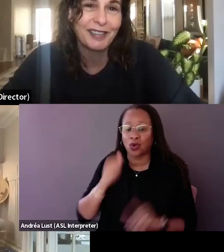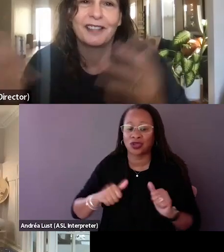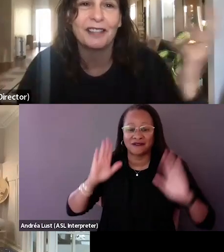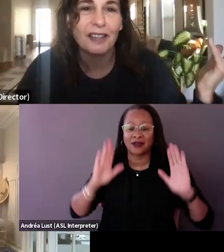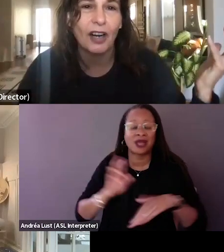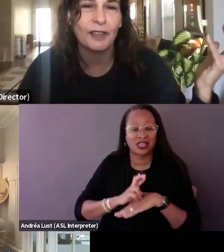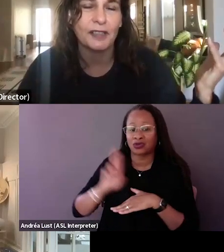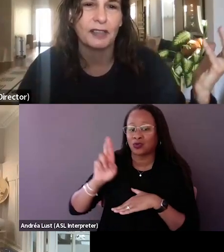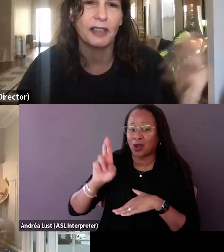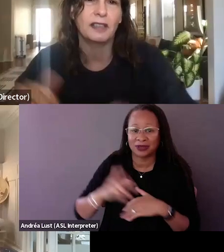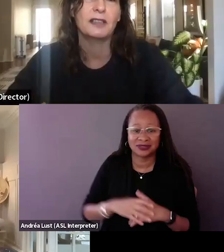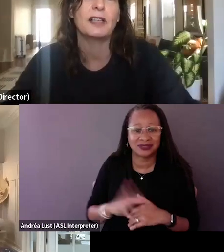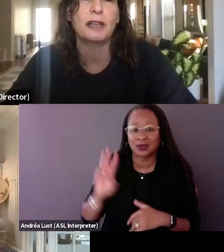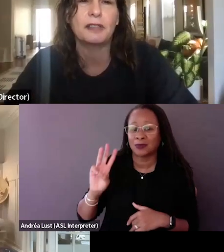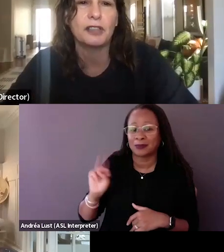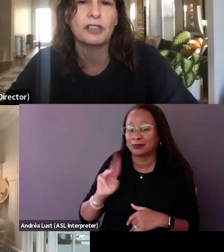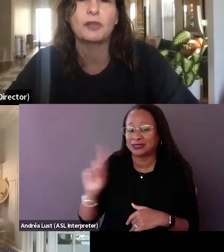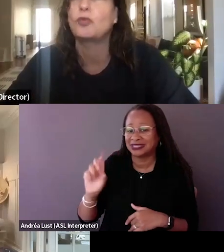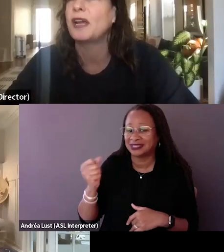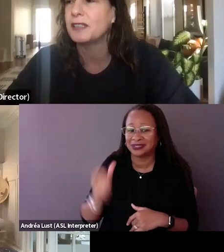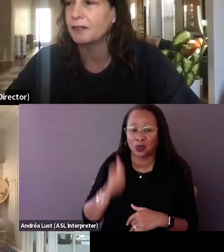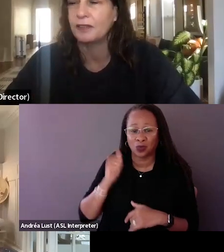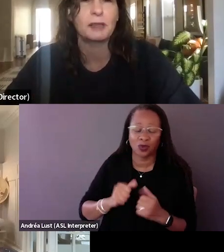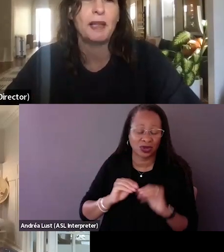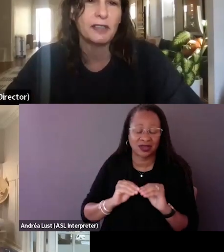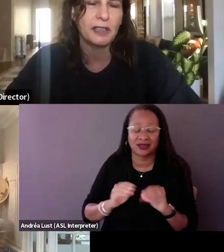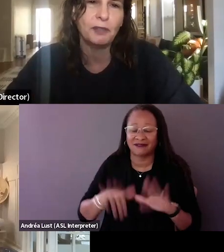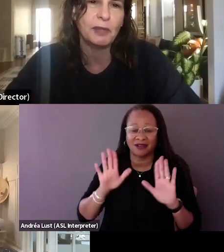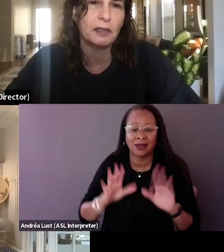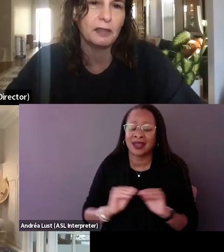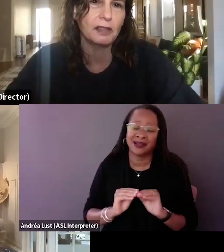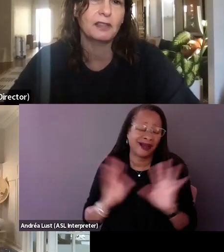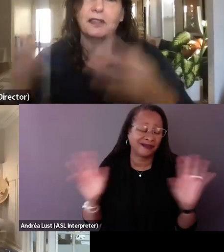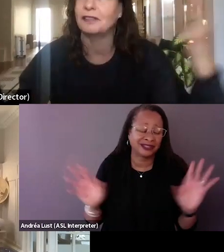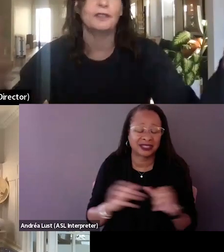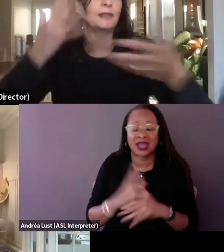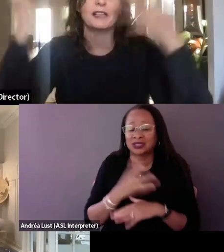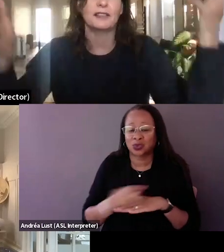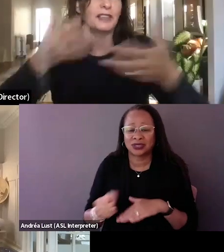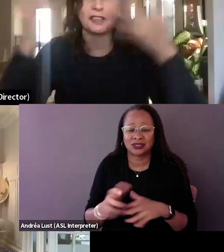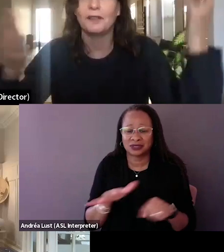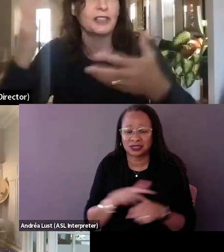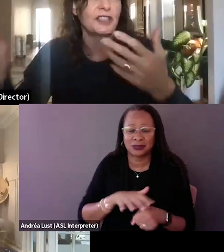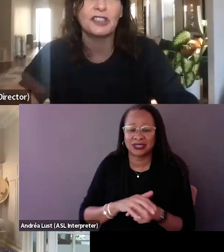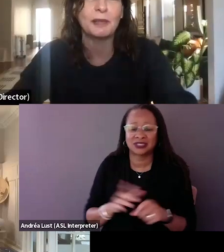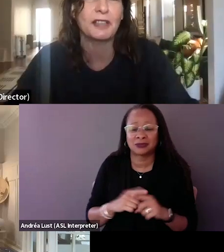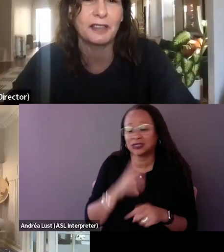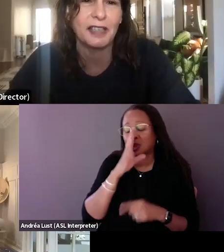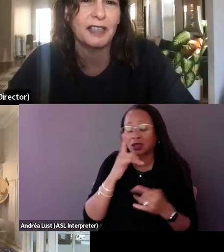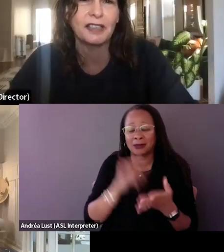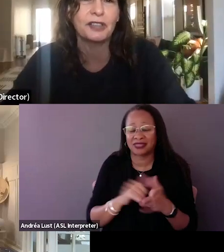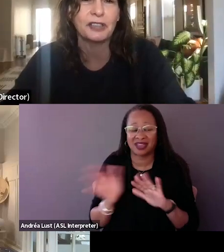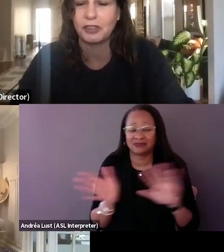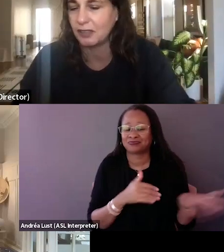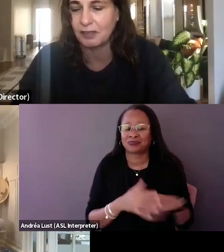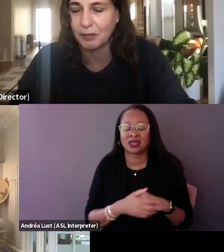nukes. Obviously, it's just a waste of space to even be, upset. These conversations about that,